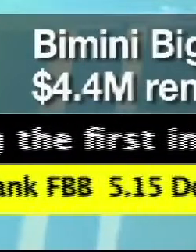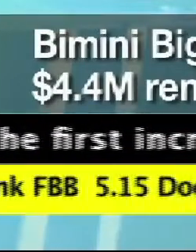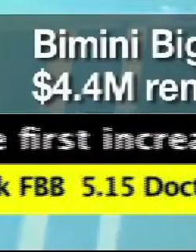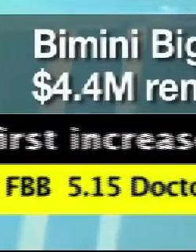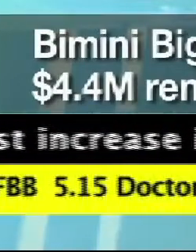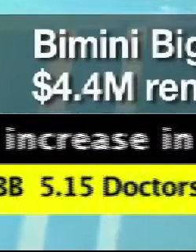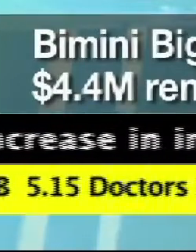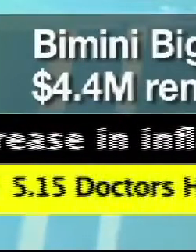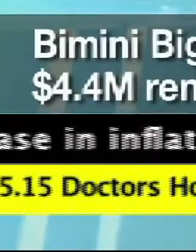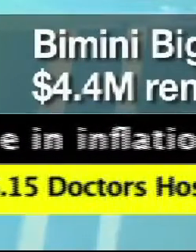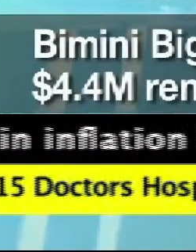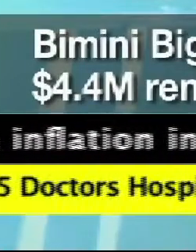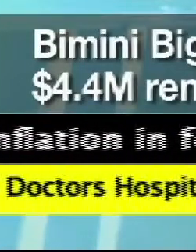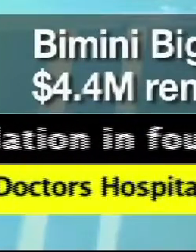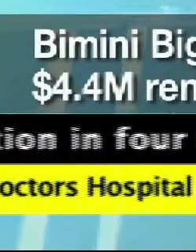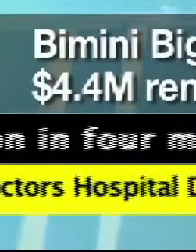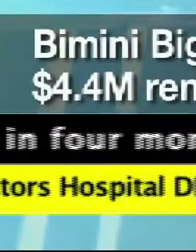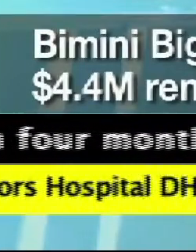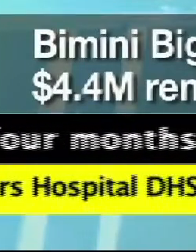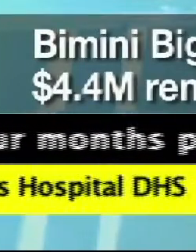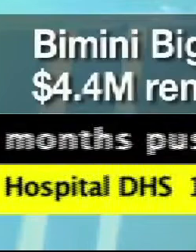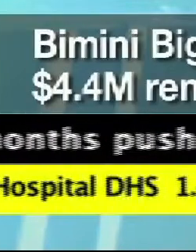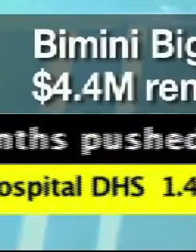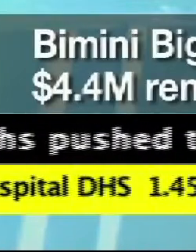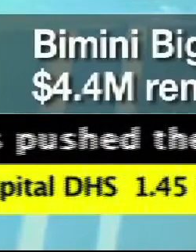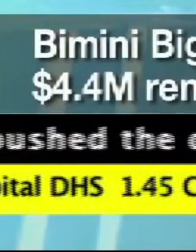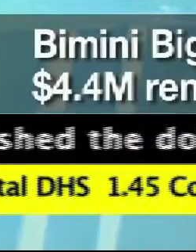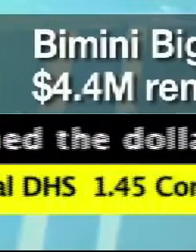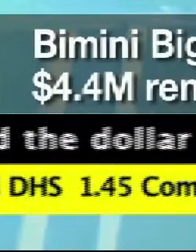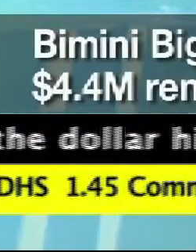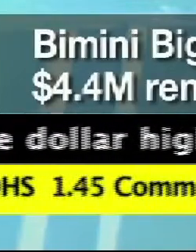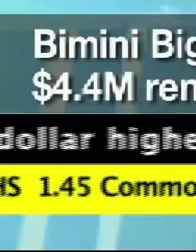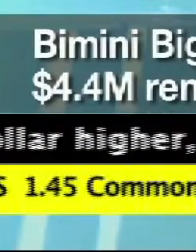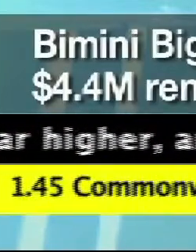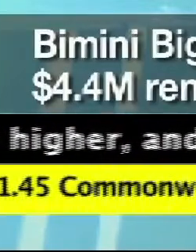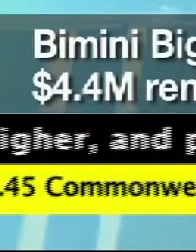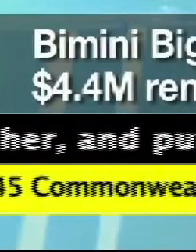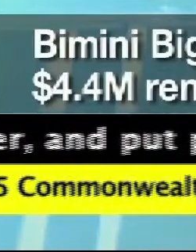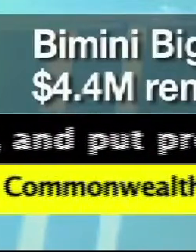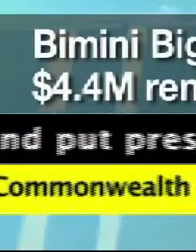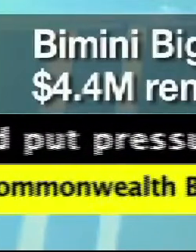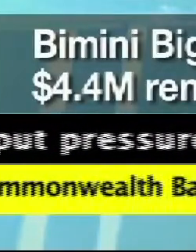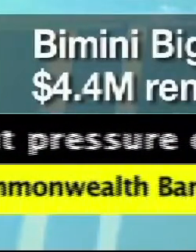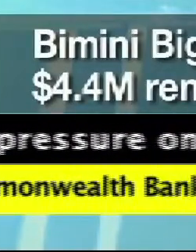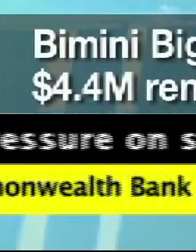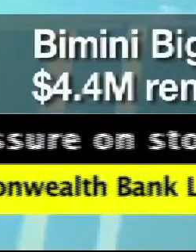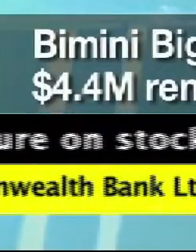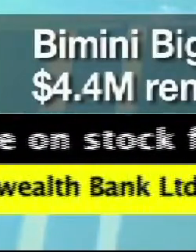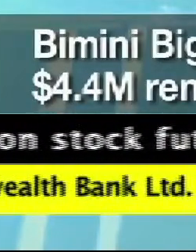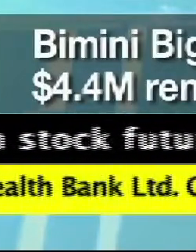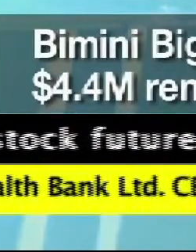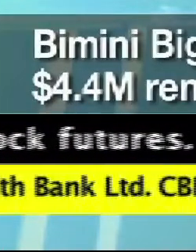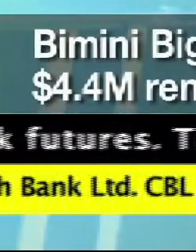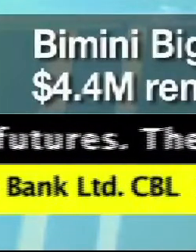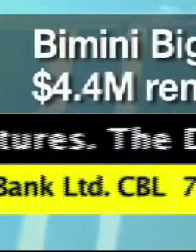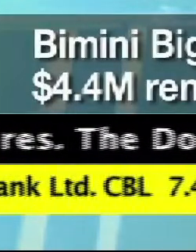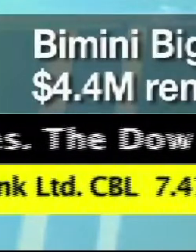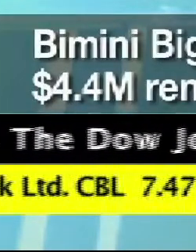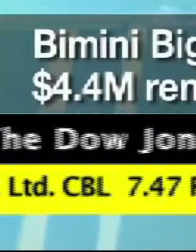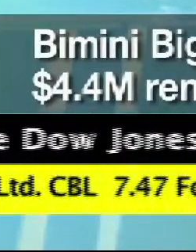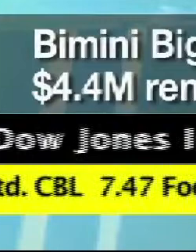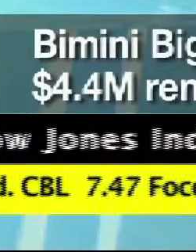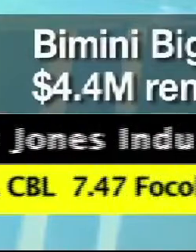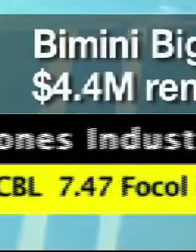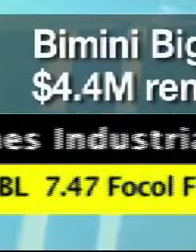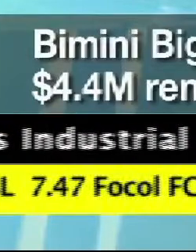and installing new windows and sliding glass doors. Horizon Hotel Group manages the property, and its president, James Gold,